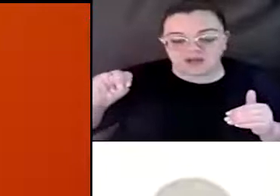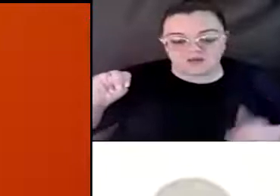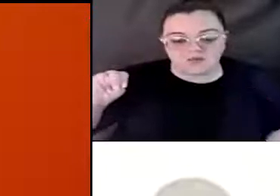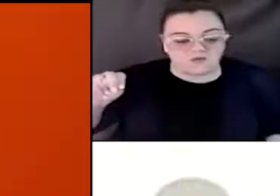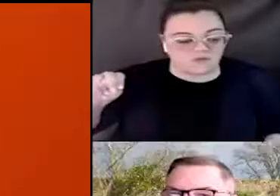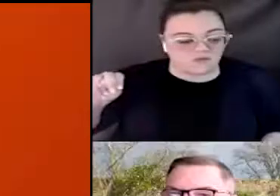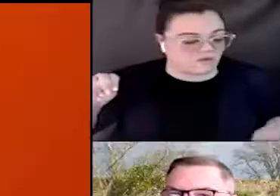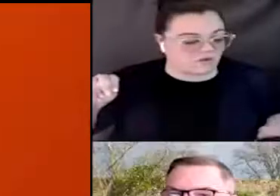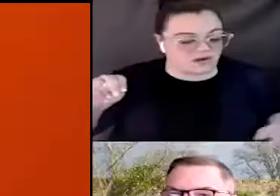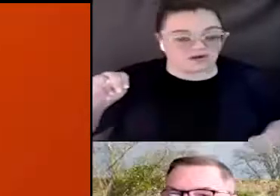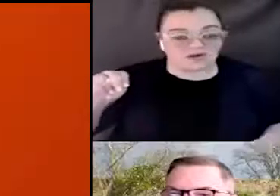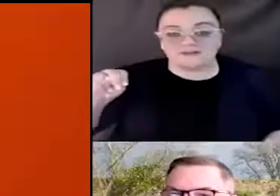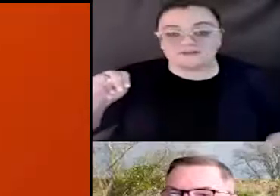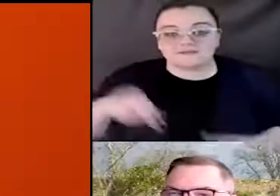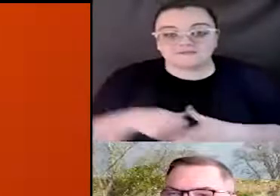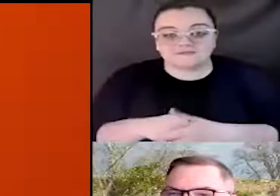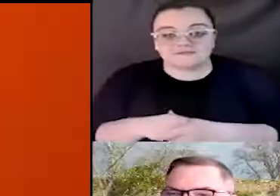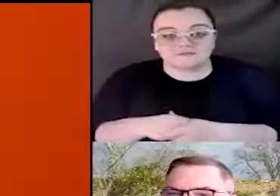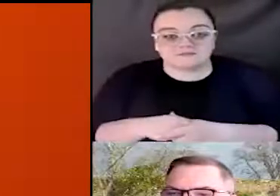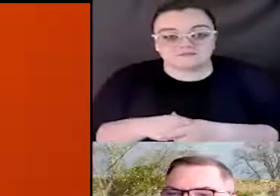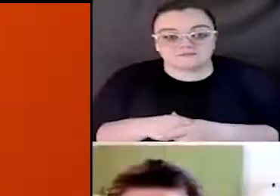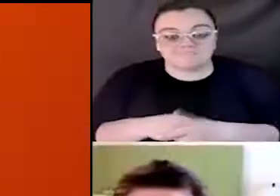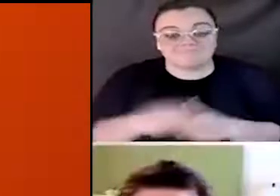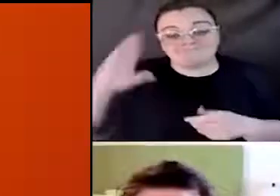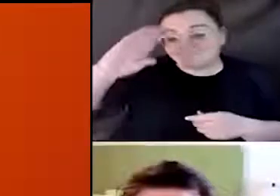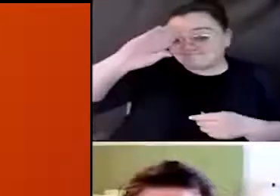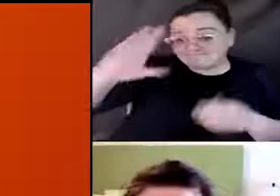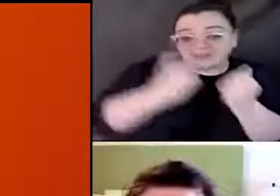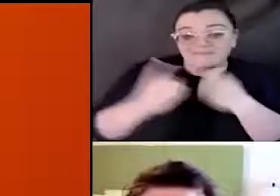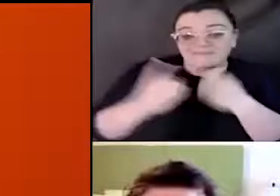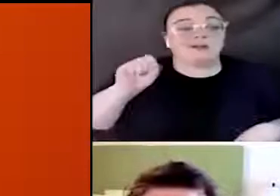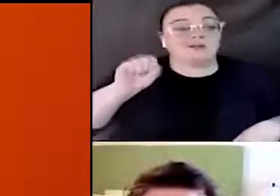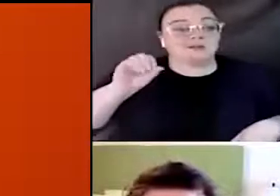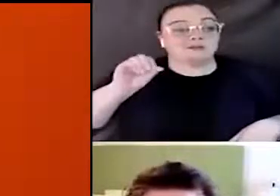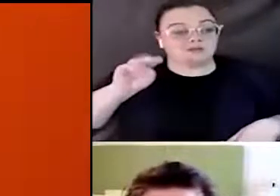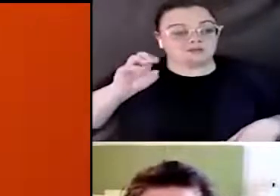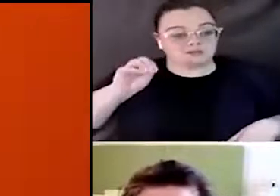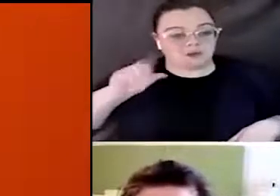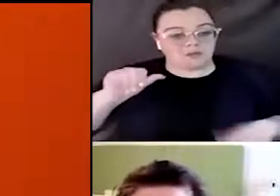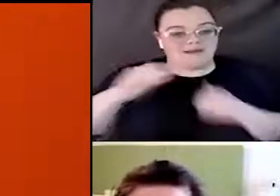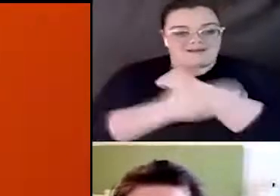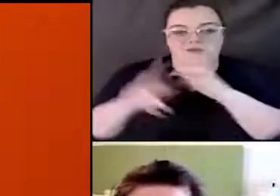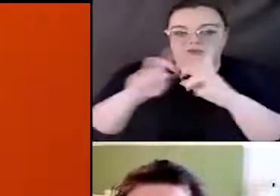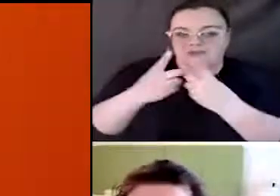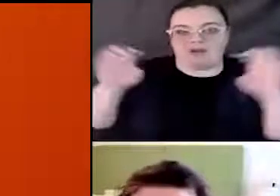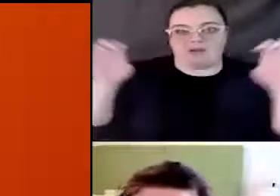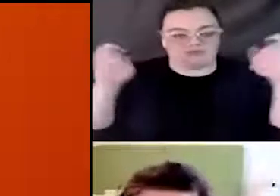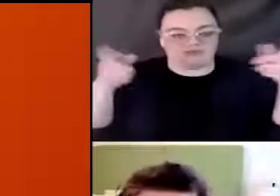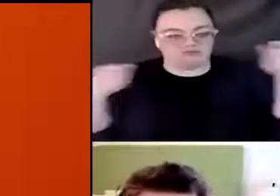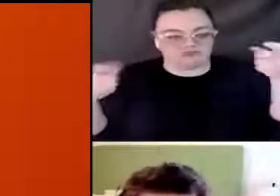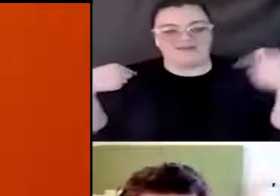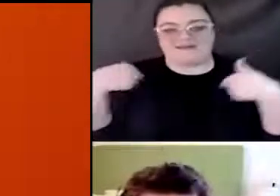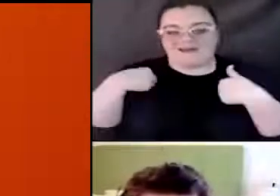Hi, everybody. Thank you so much. Sonoma County Department of Emergency Management. I'm Dr. Nancy Brown. I am the Community